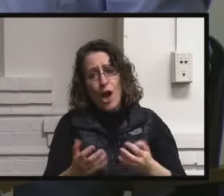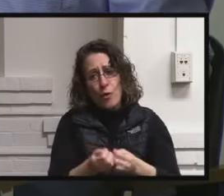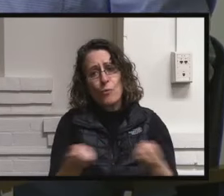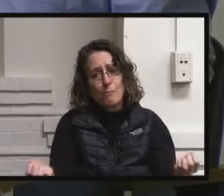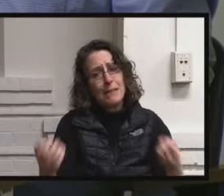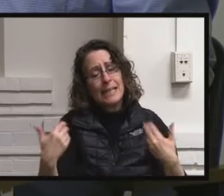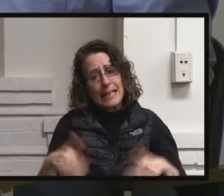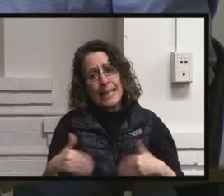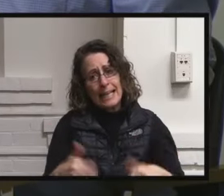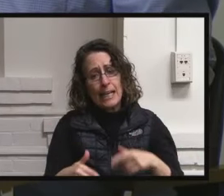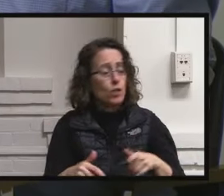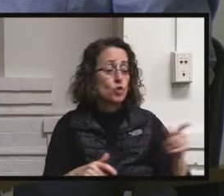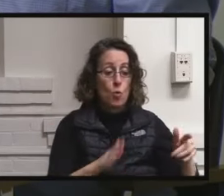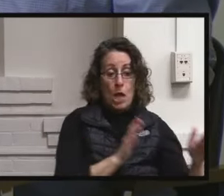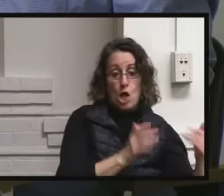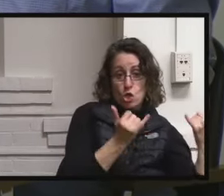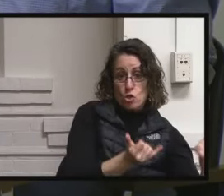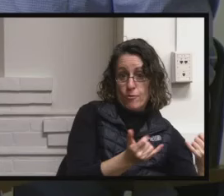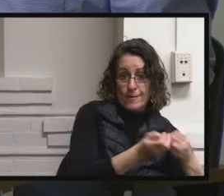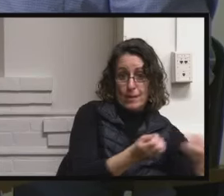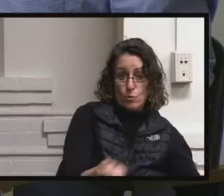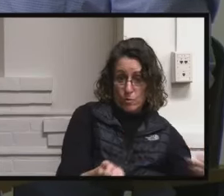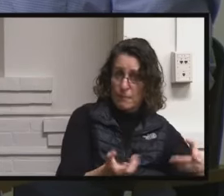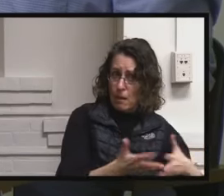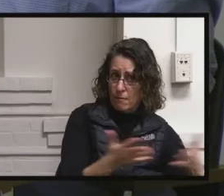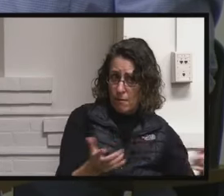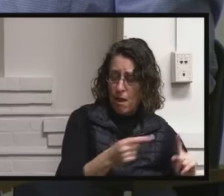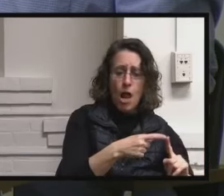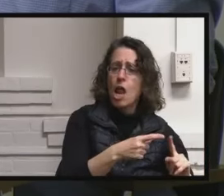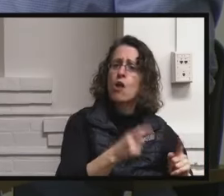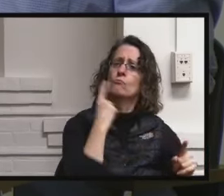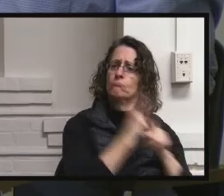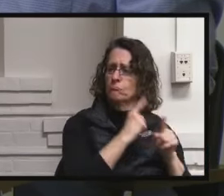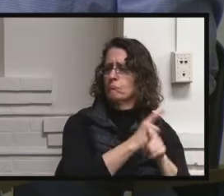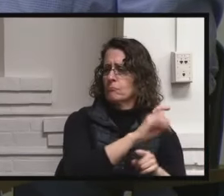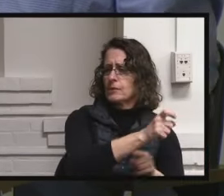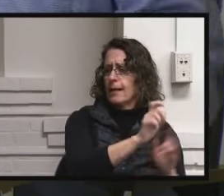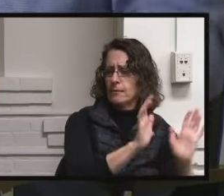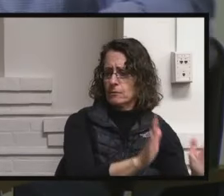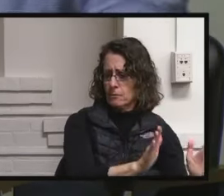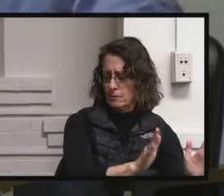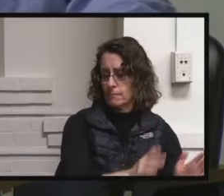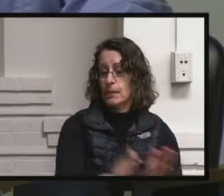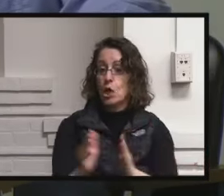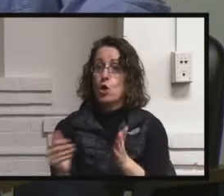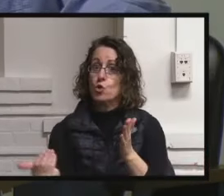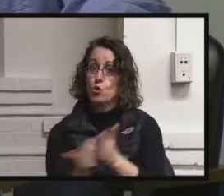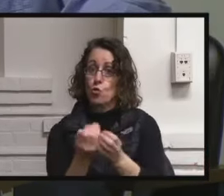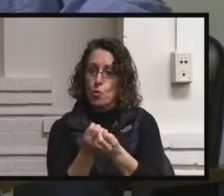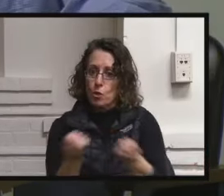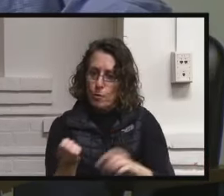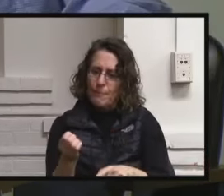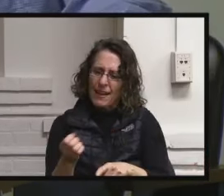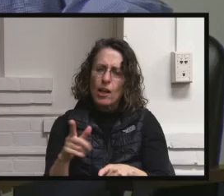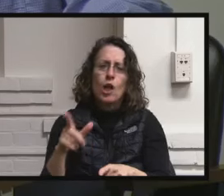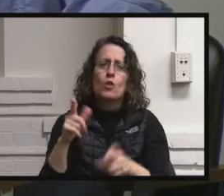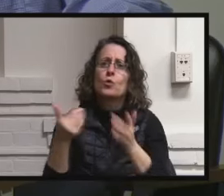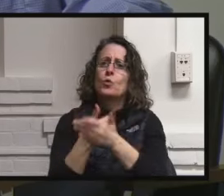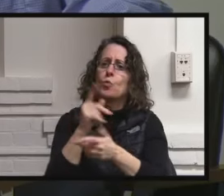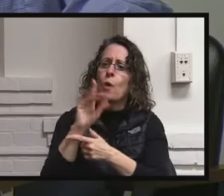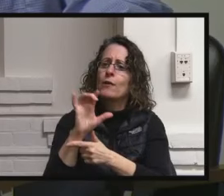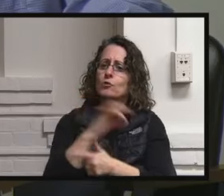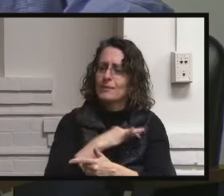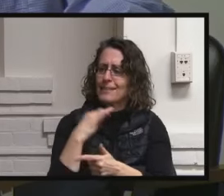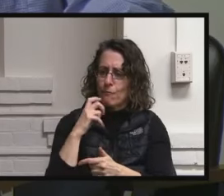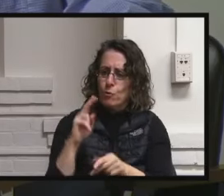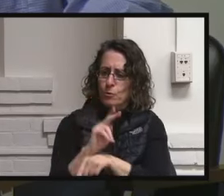new equipment that they're using to generate these new employment positions will be taxed at a lower